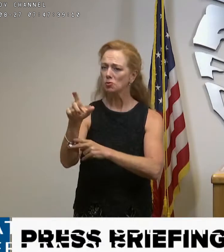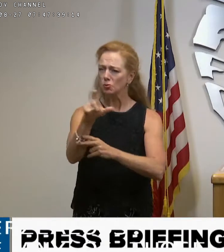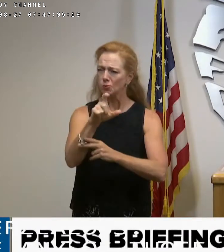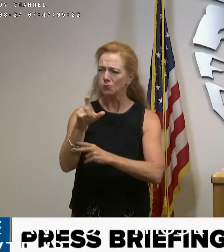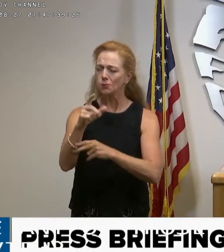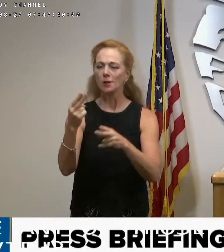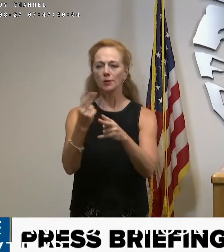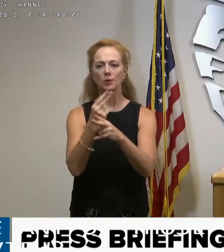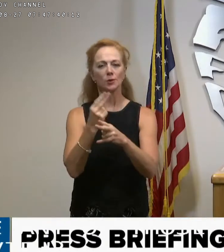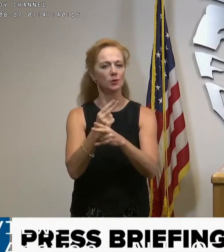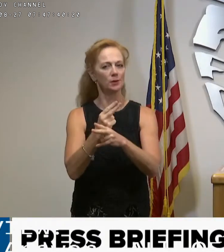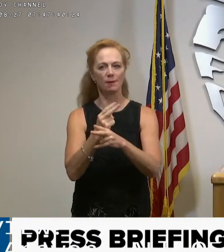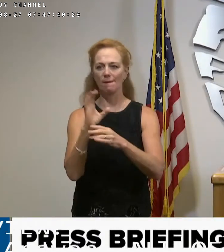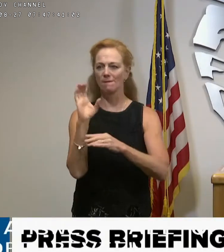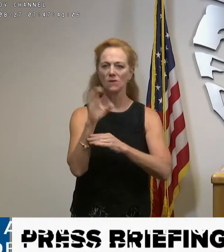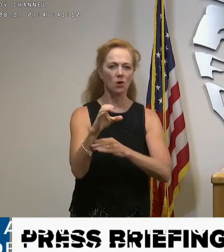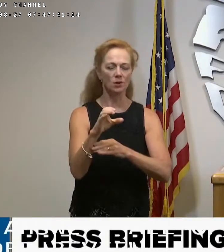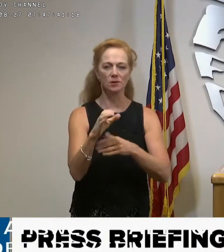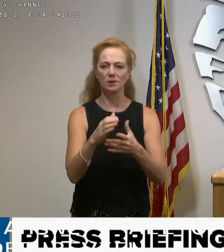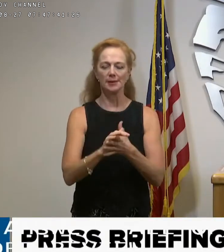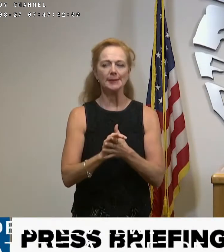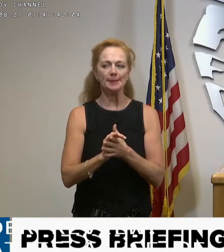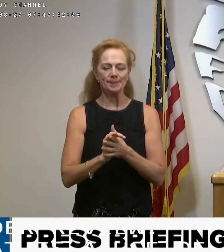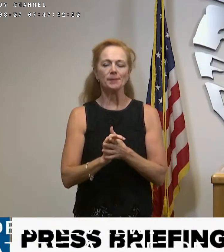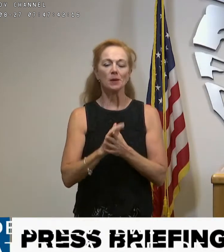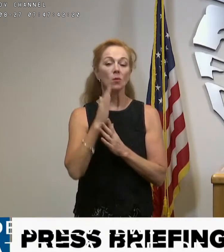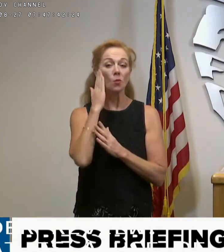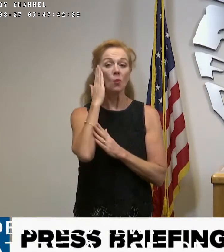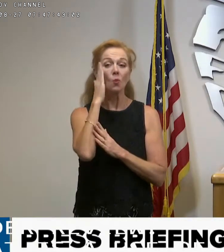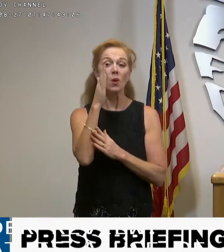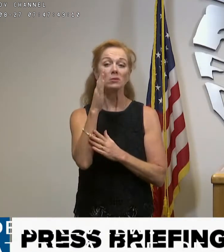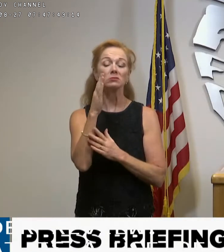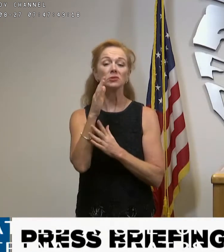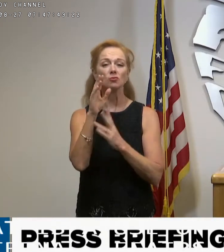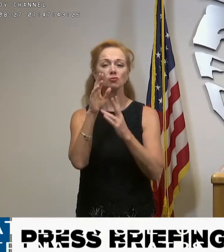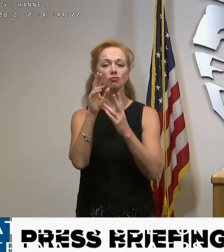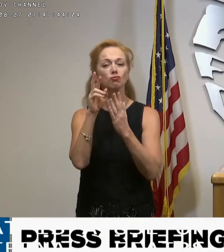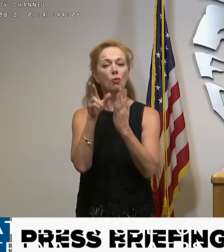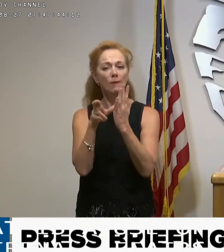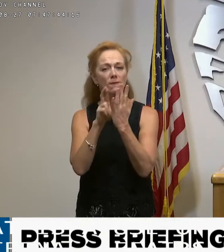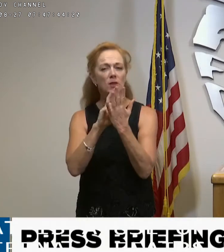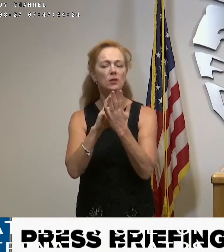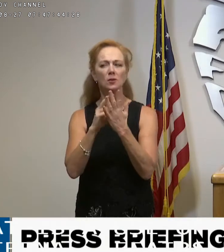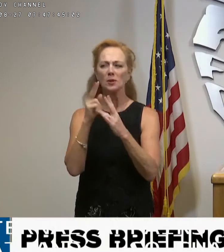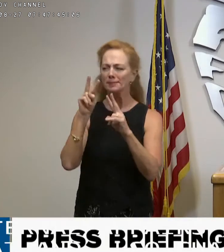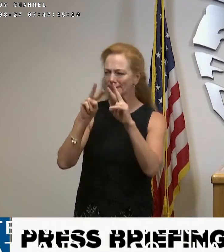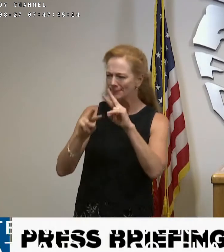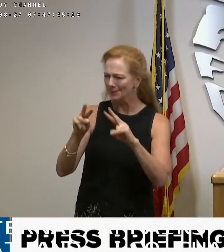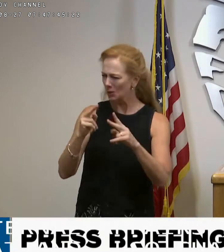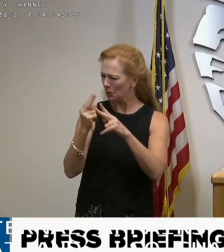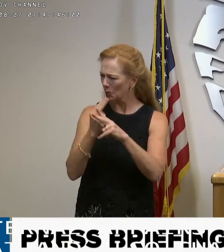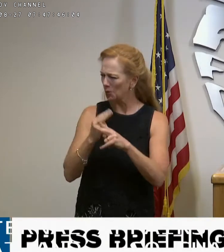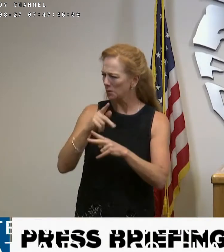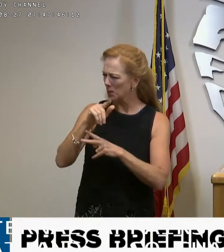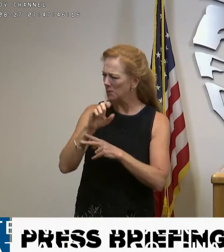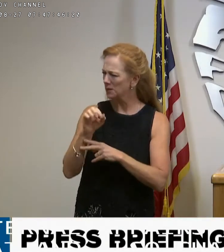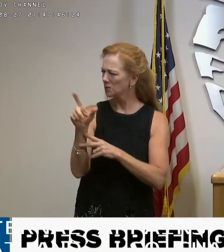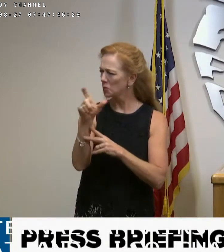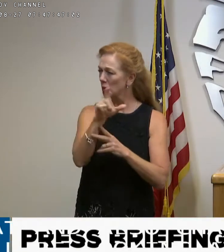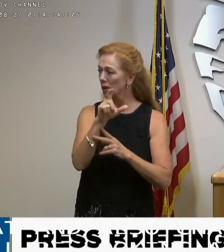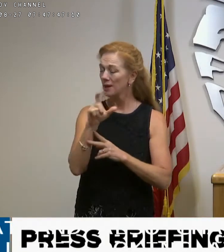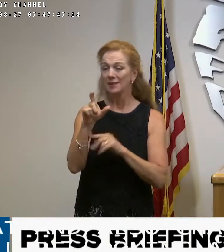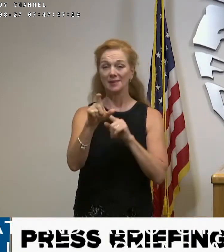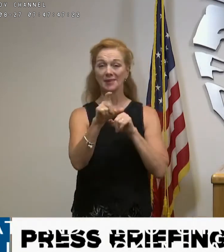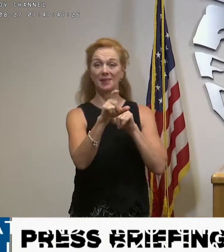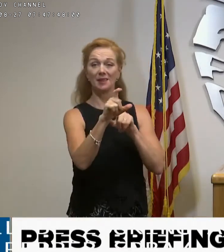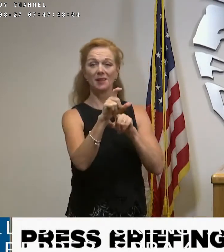has looked into that, and also Chain of Command will be looking at the dispersal of pepper spray. What I can tell